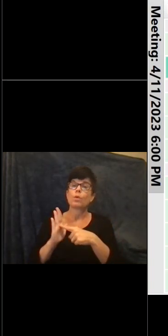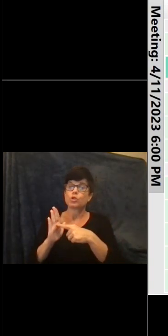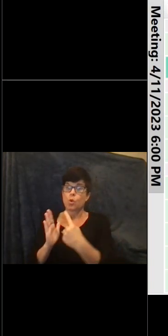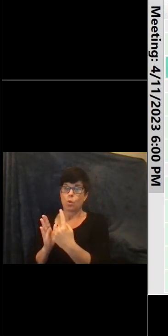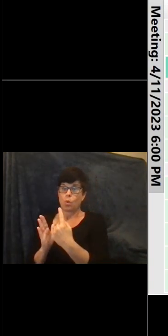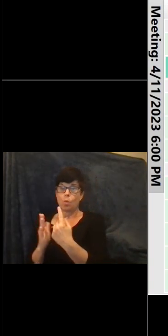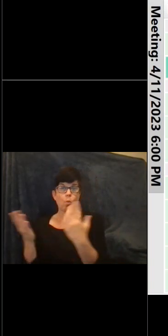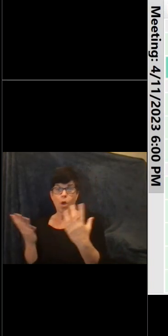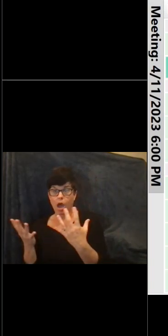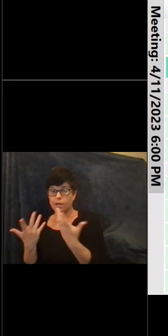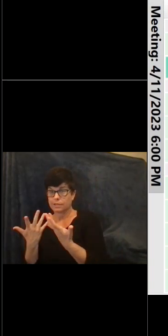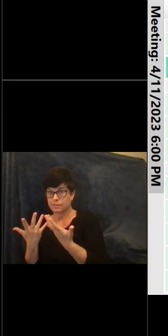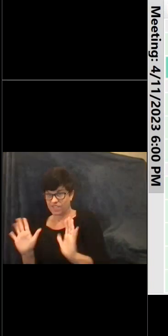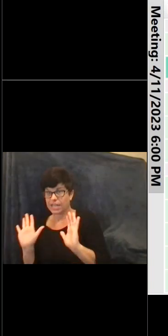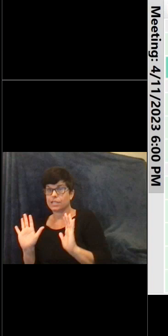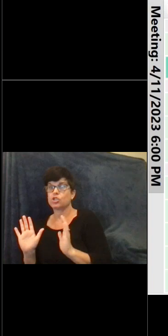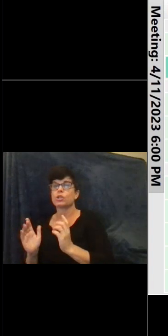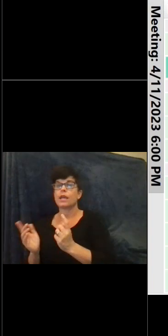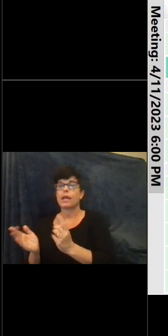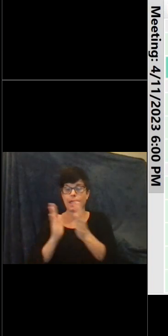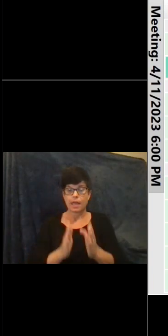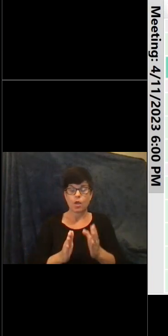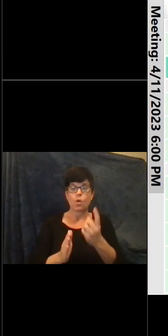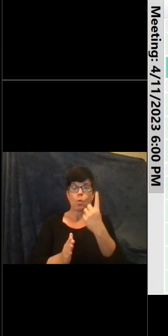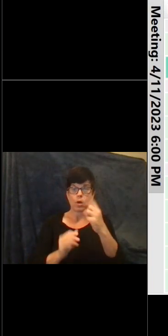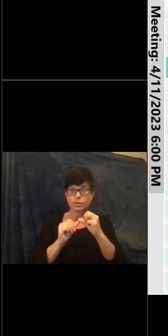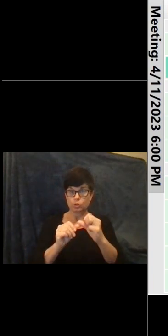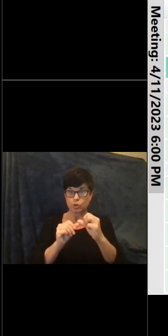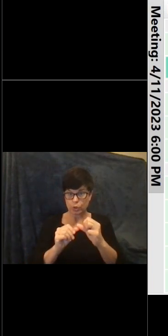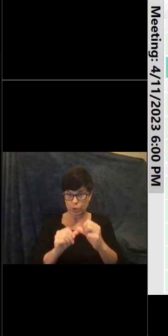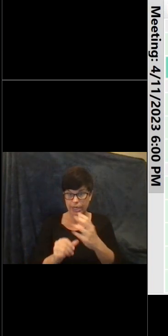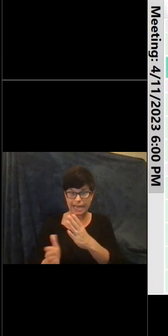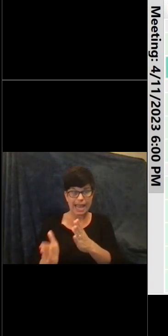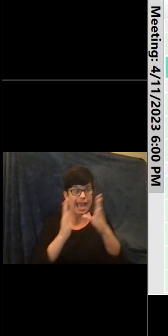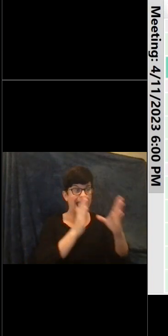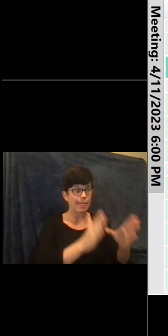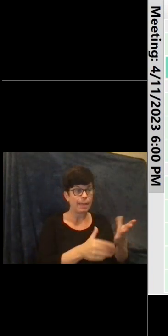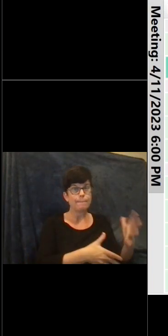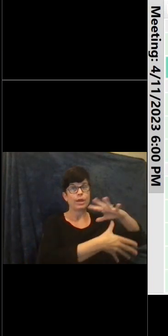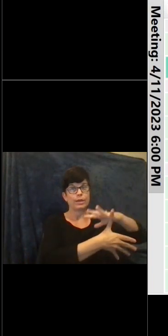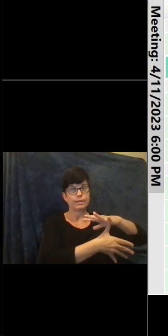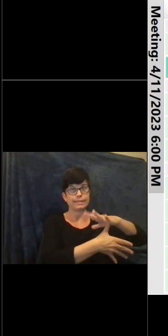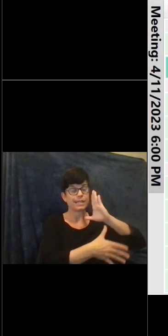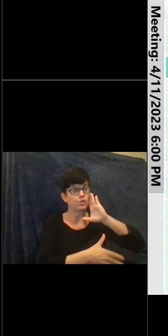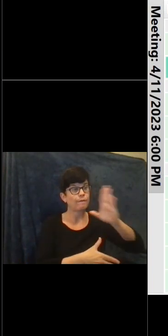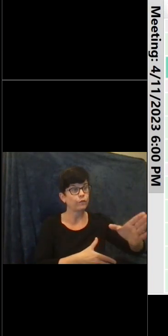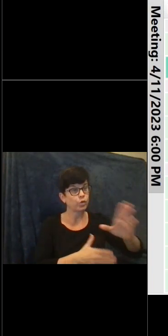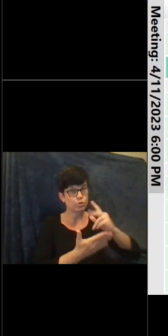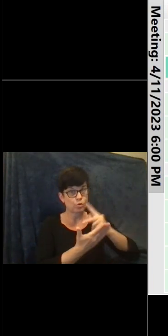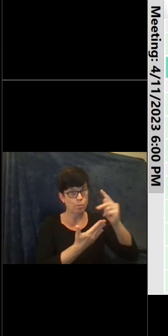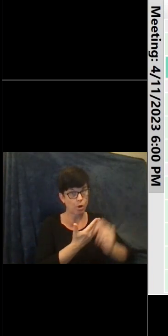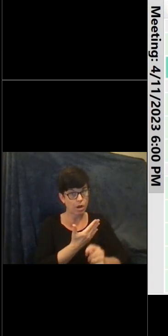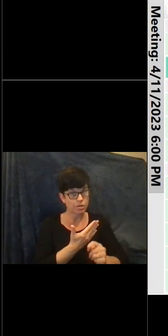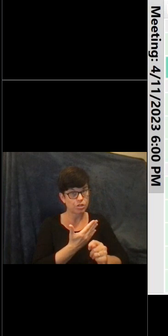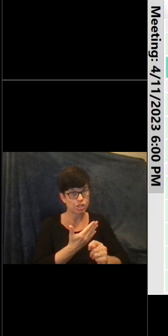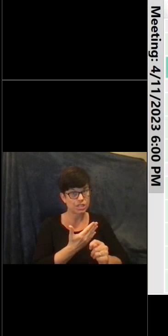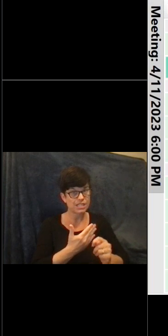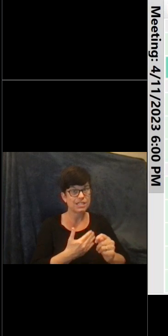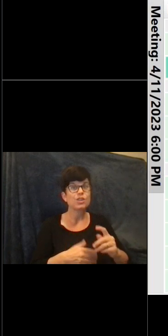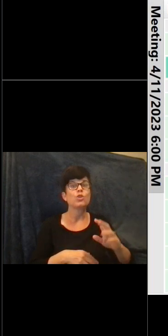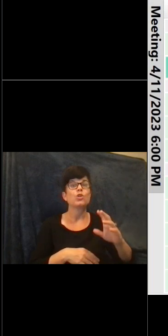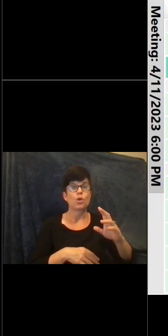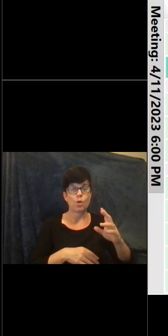what is current and ongoing, and then identifying any prioritized future projects that may be accomplished. Believe it or not, we sunset in 20